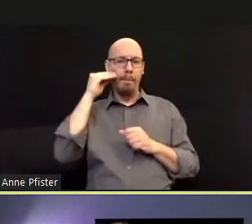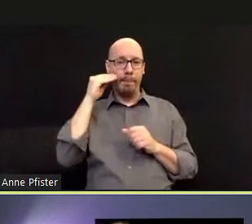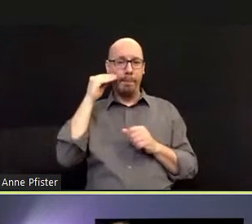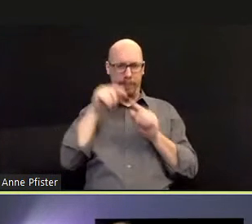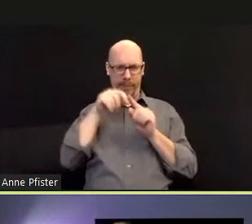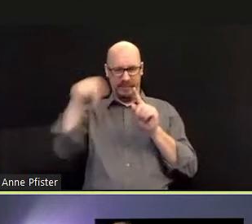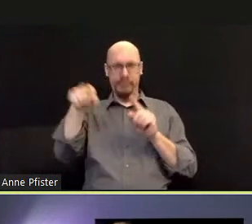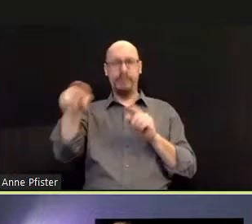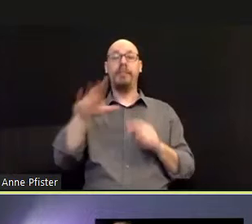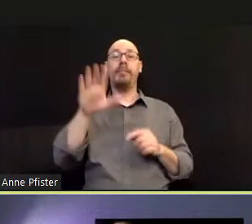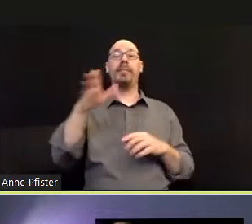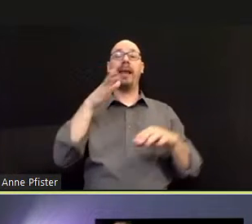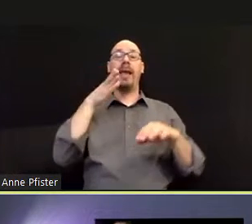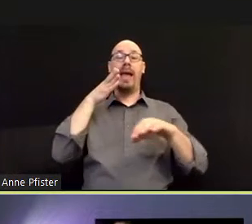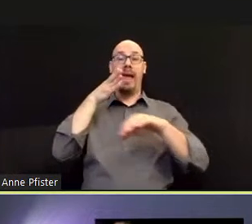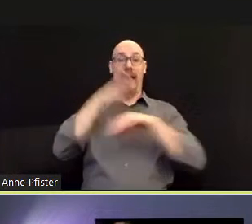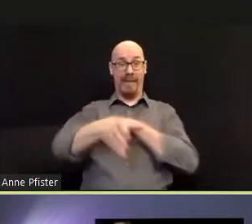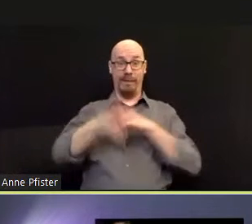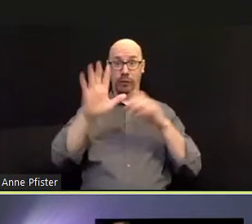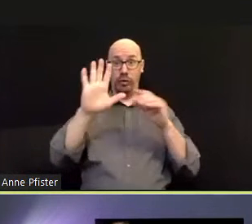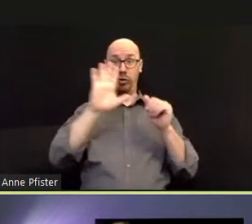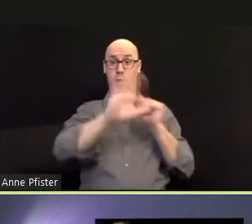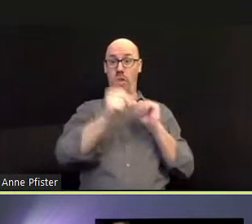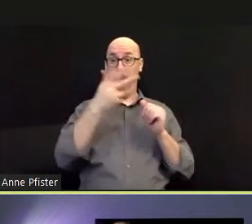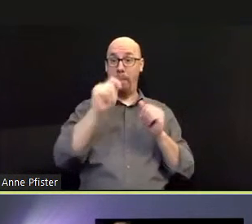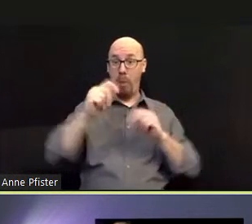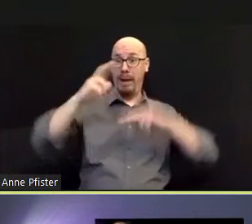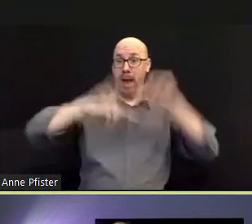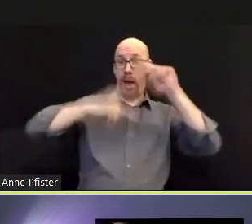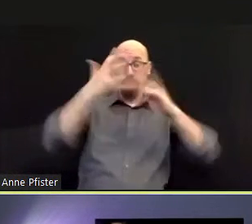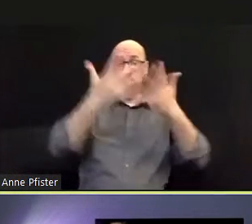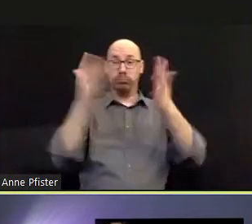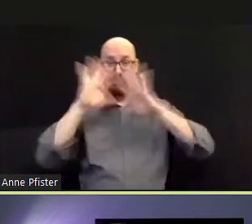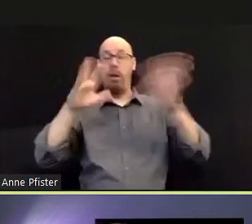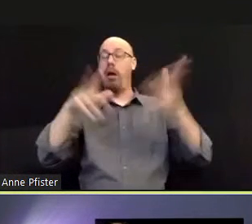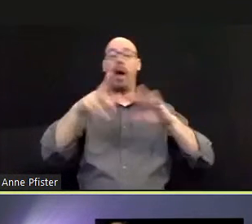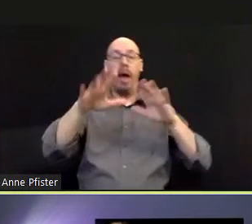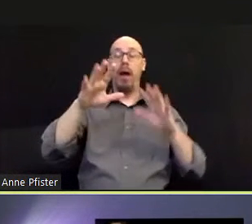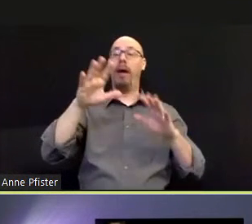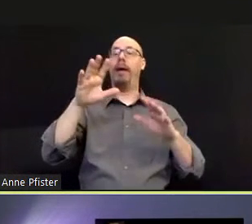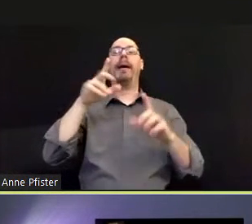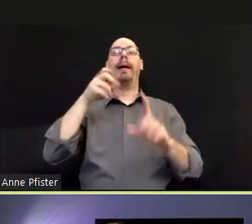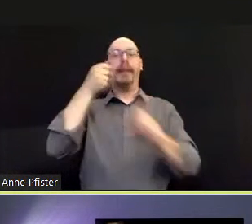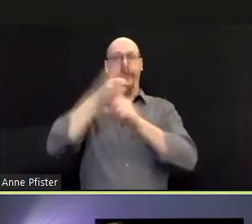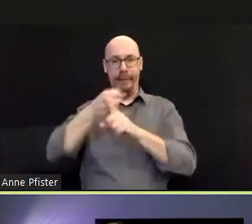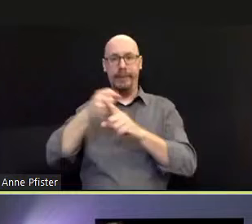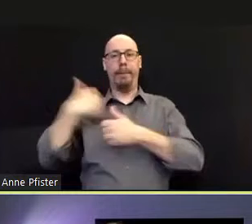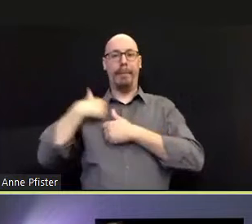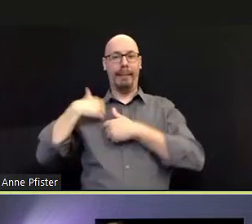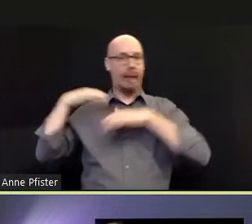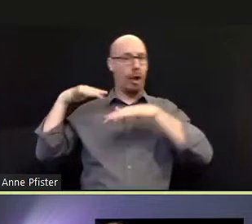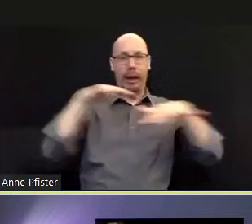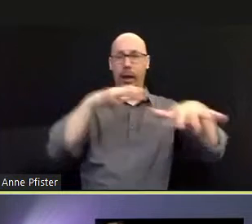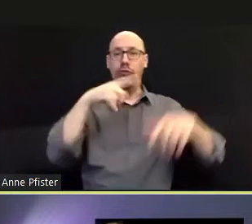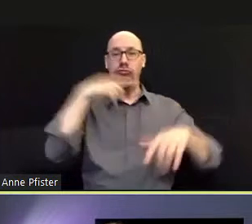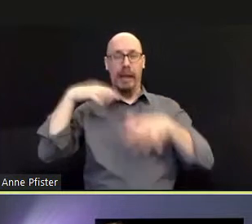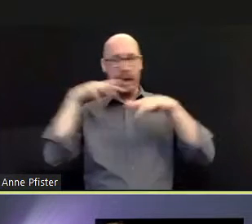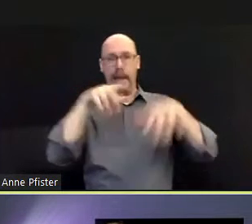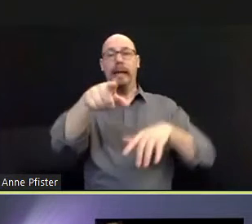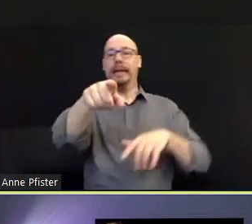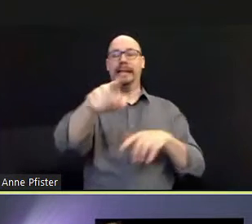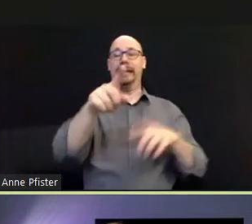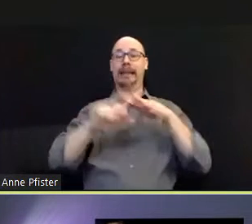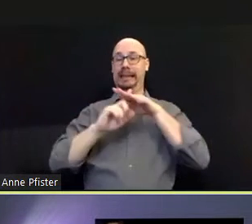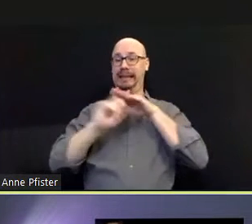After Yitpin was enclosed, she was able to make it out on foot. She walked to the train station from this